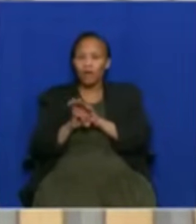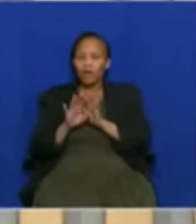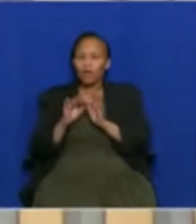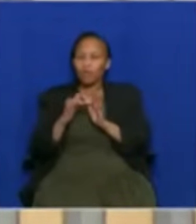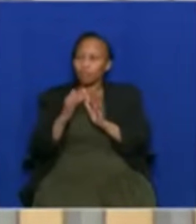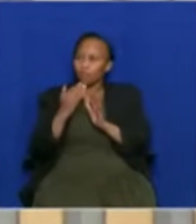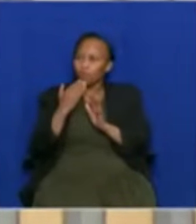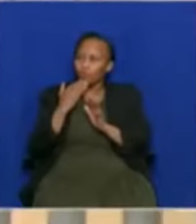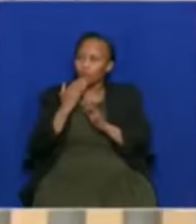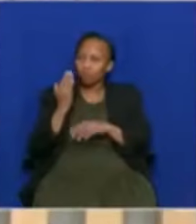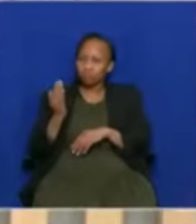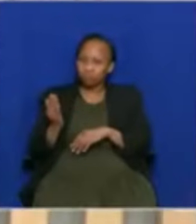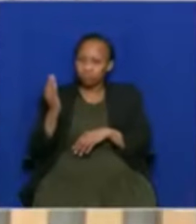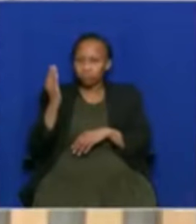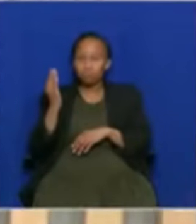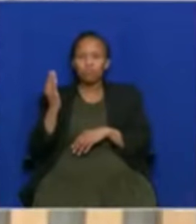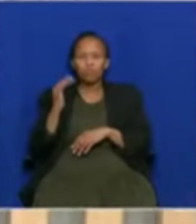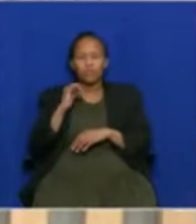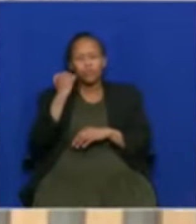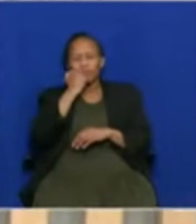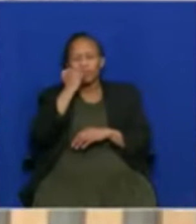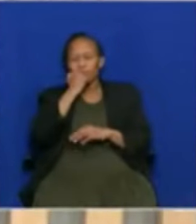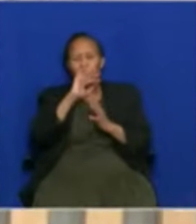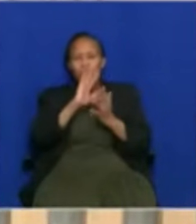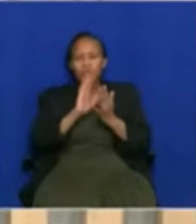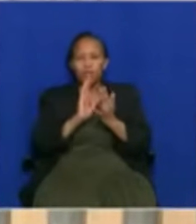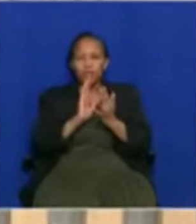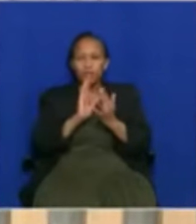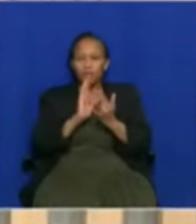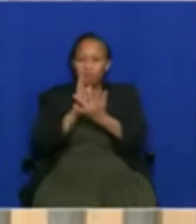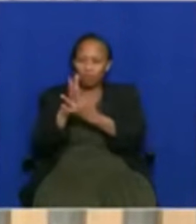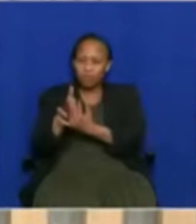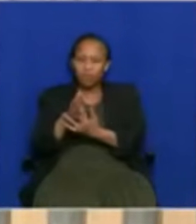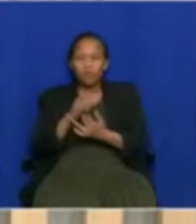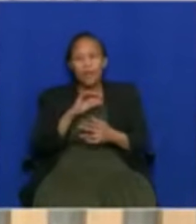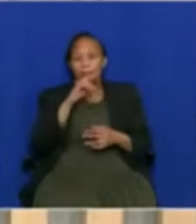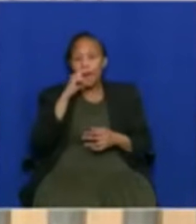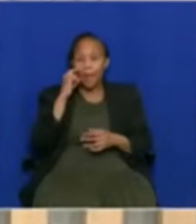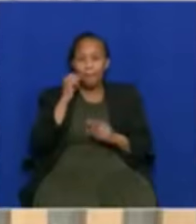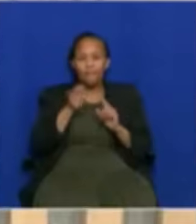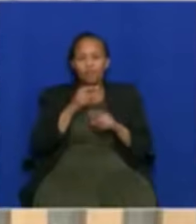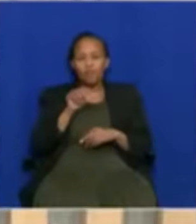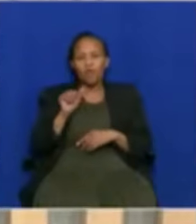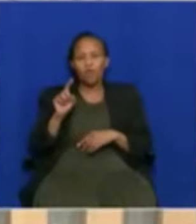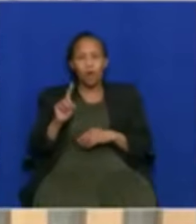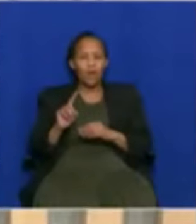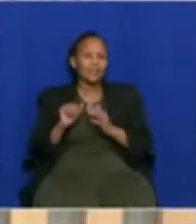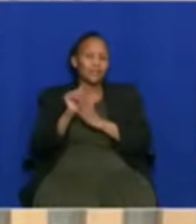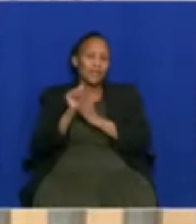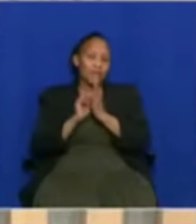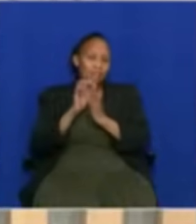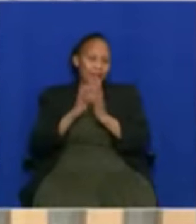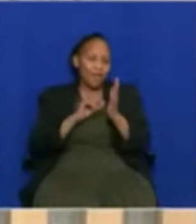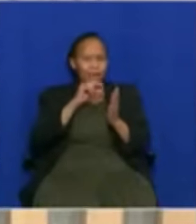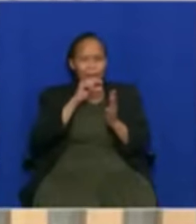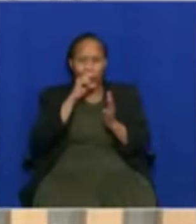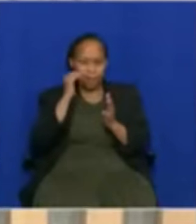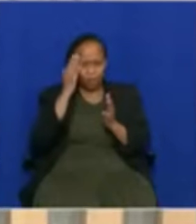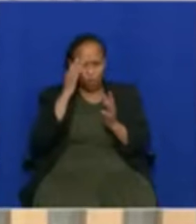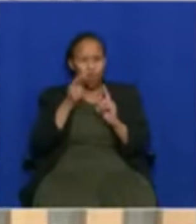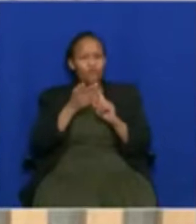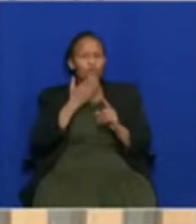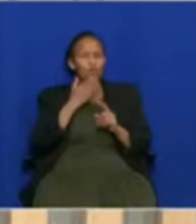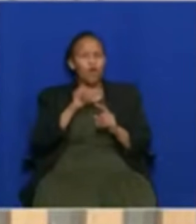for interrupting you. We know her name from the A1 statement by Mr. Adams. Yes. We know she worked